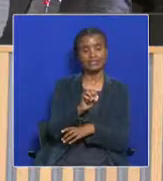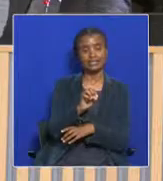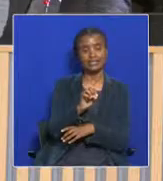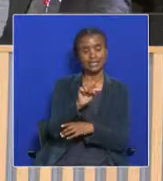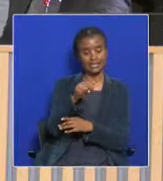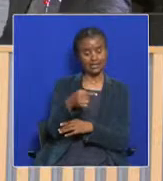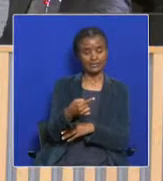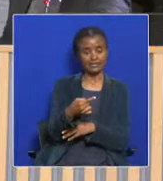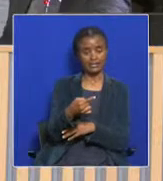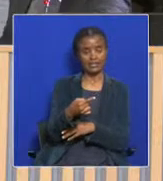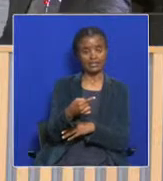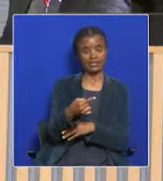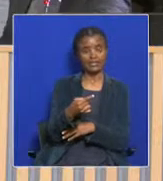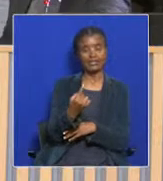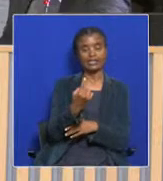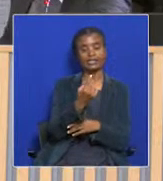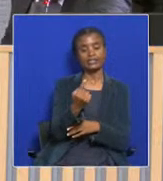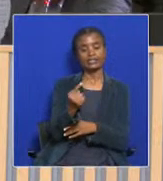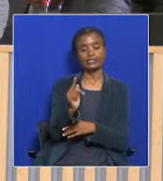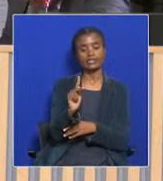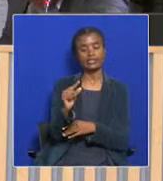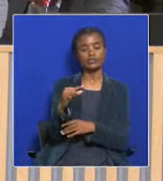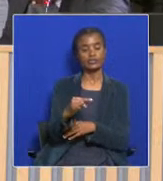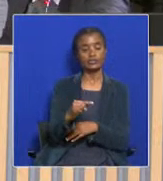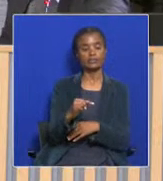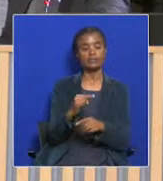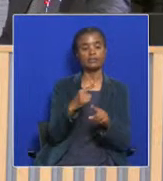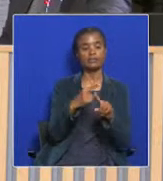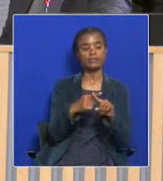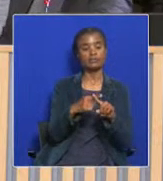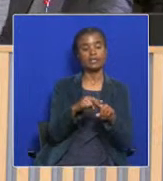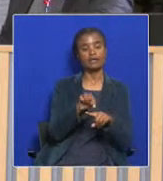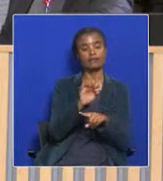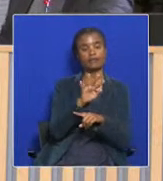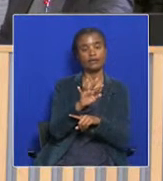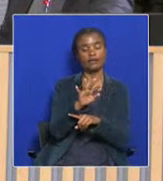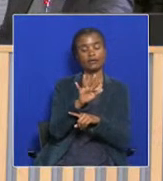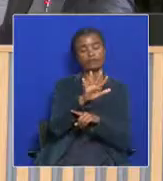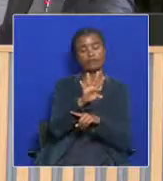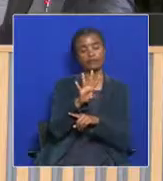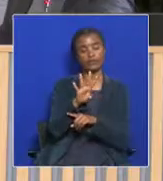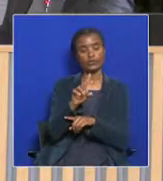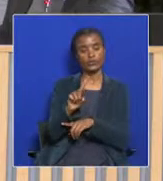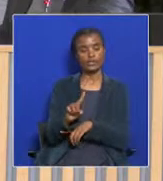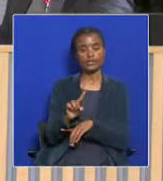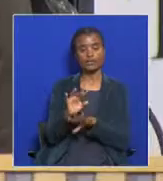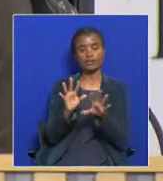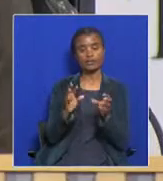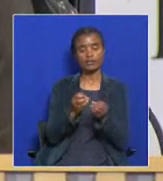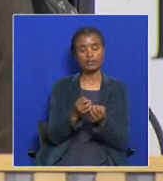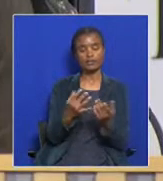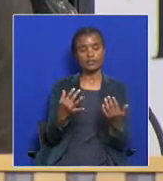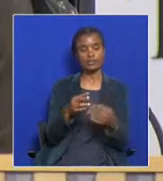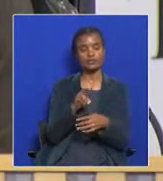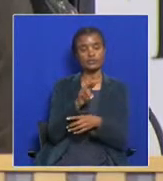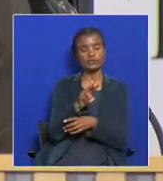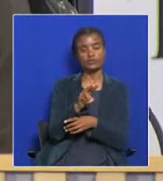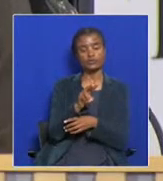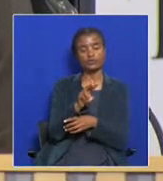see. if you times that by 541, that's how you get to the 243 million. Yes, Commissioner.